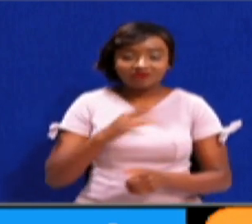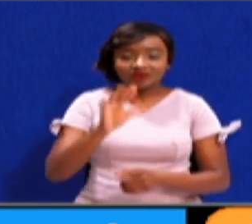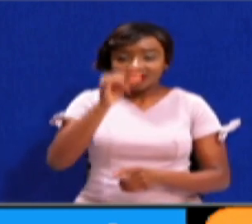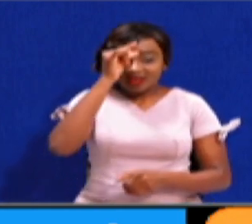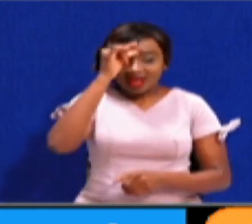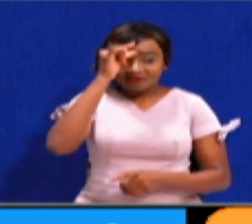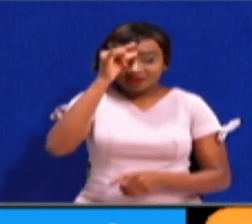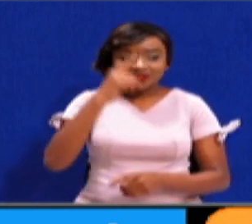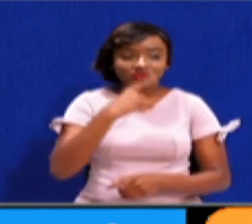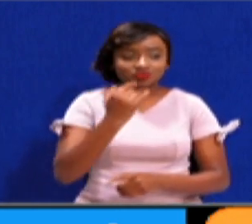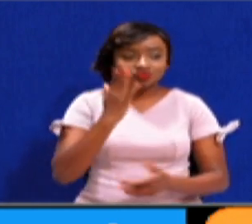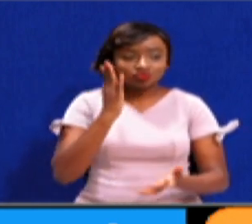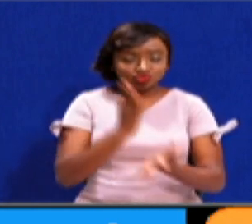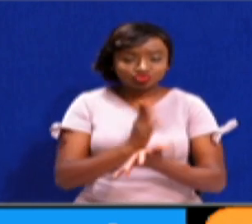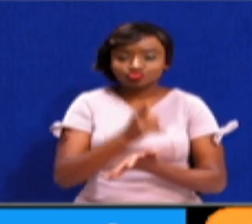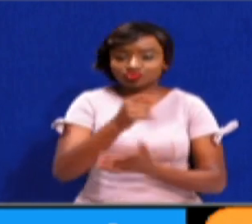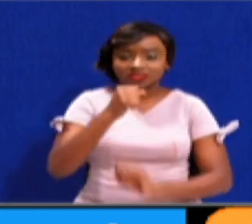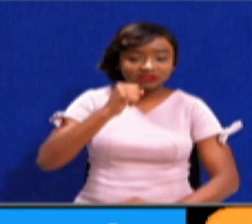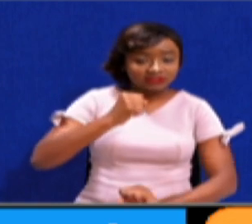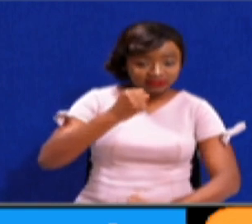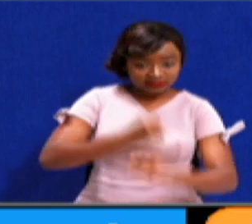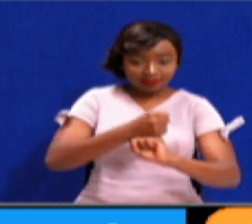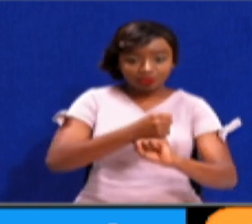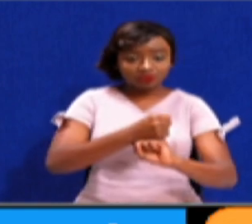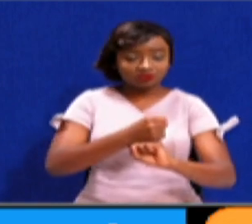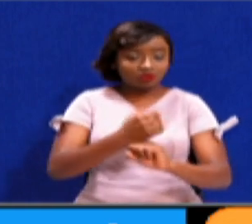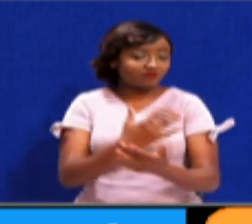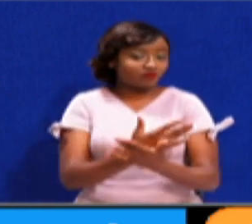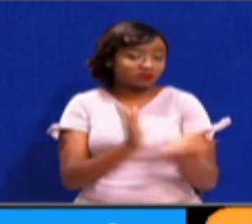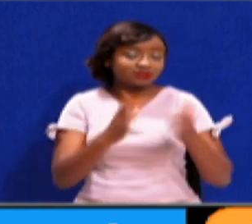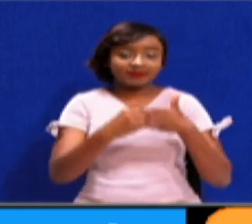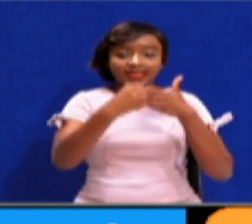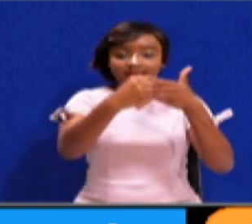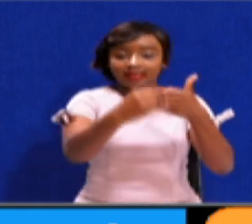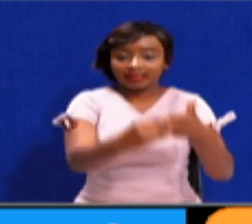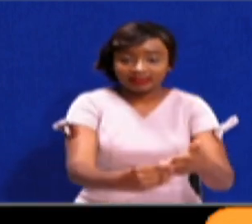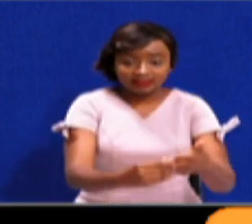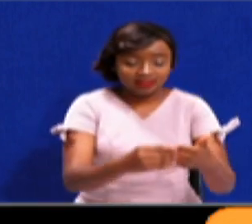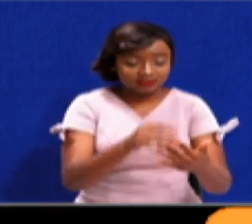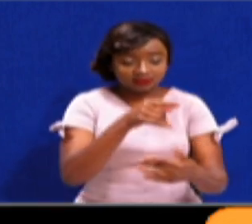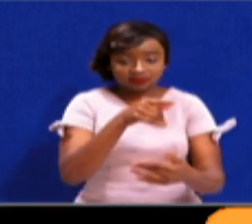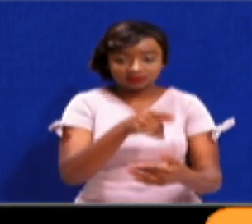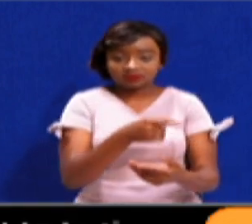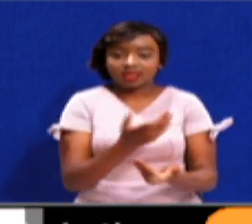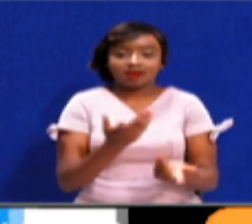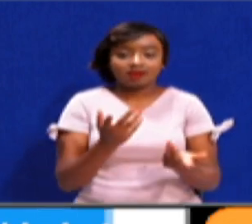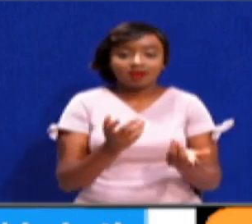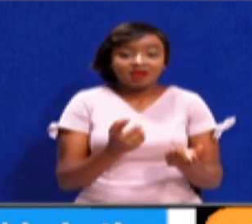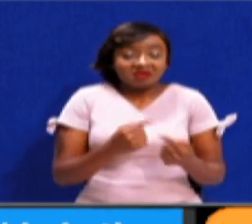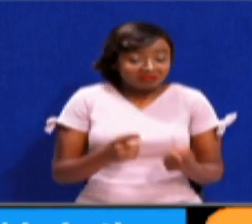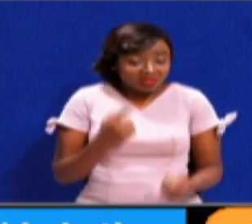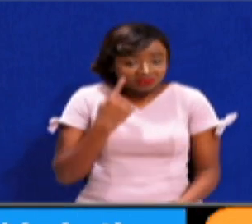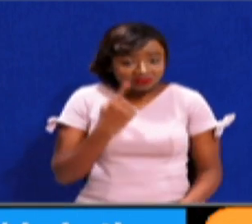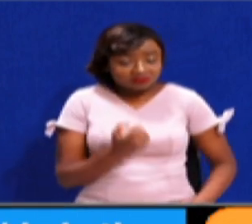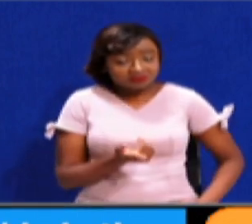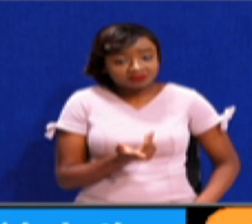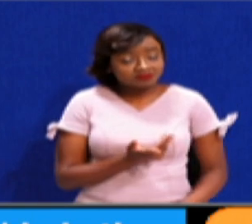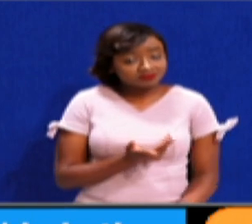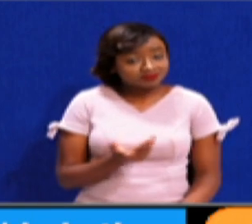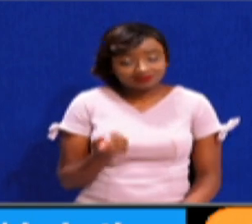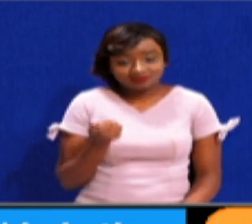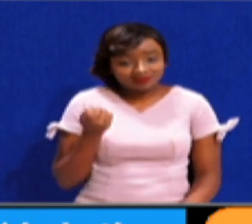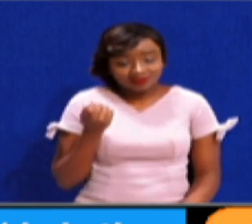that usually, typically, would be on the side of whatever leadership is in the House. And yet, we actually have seen